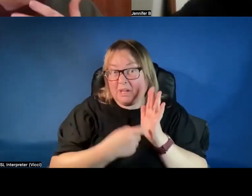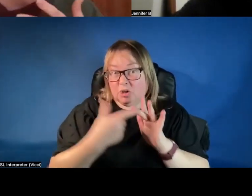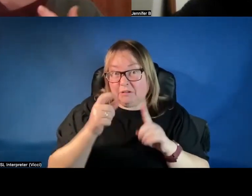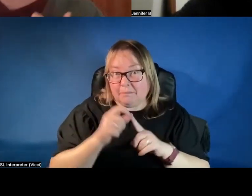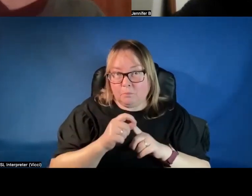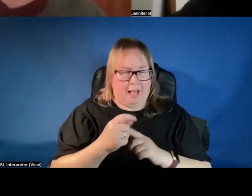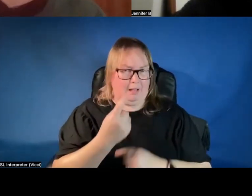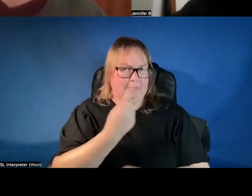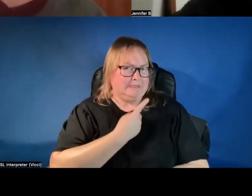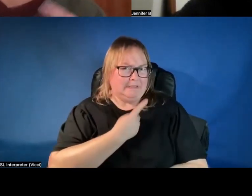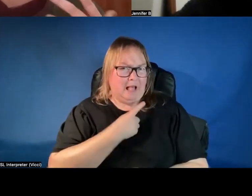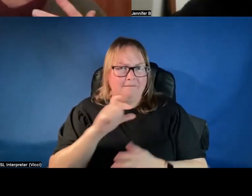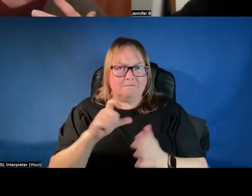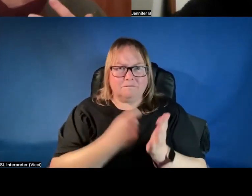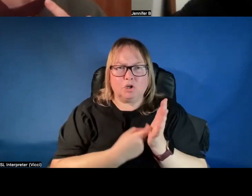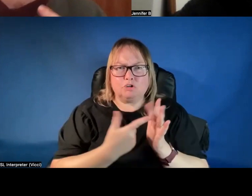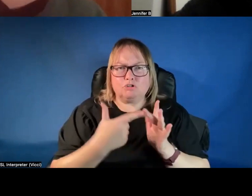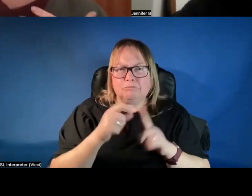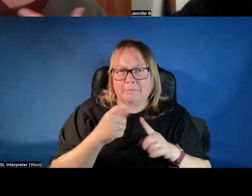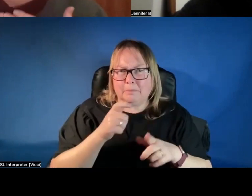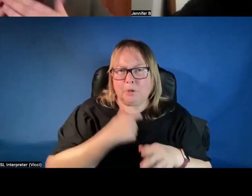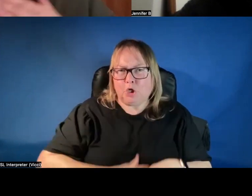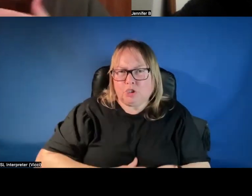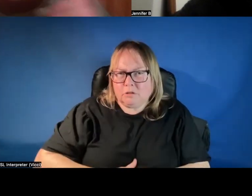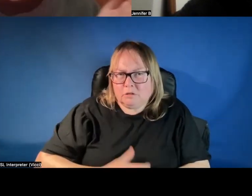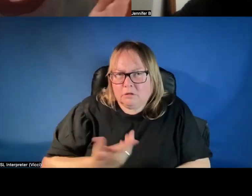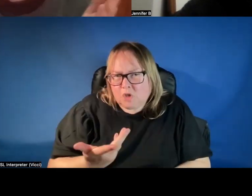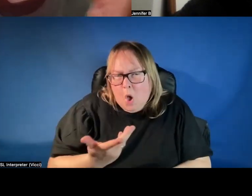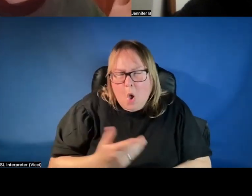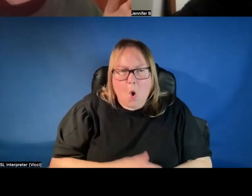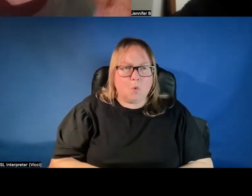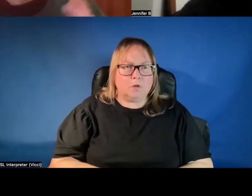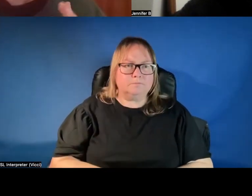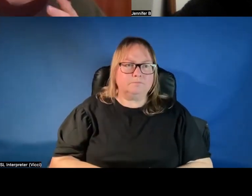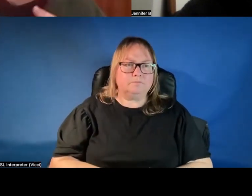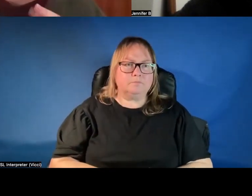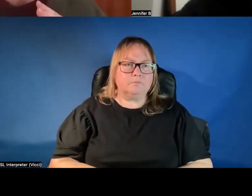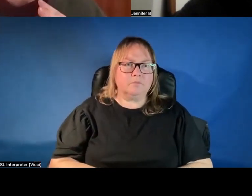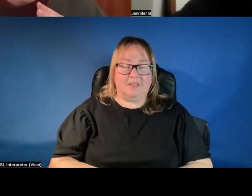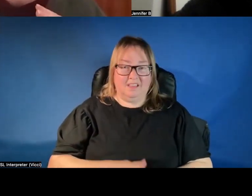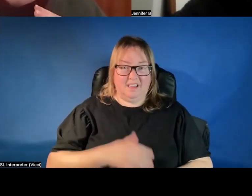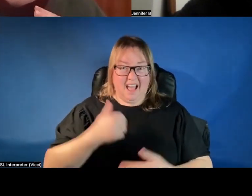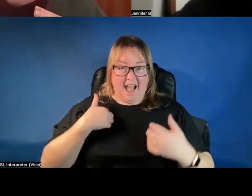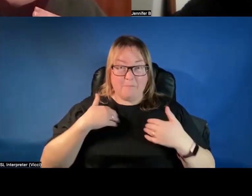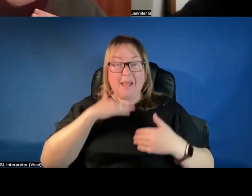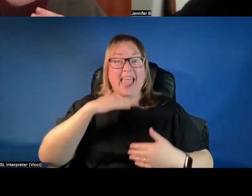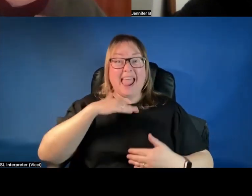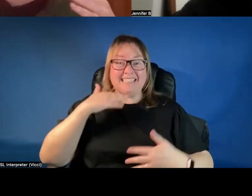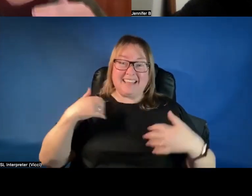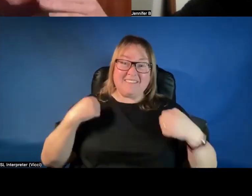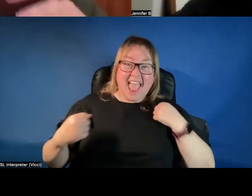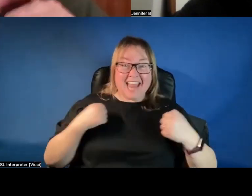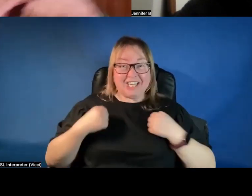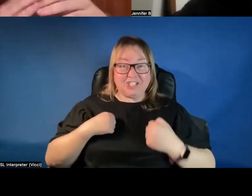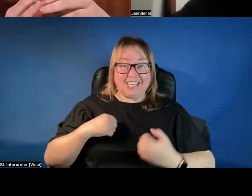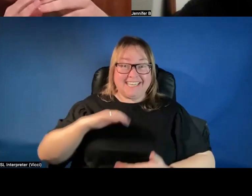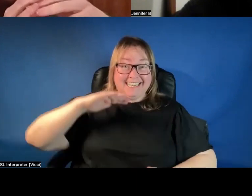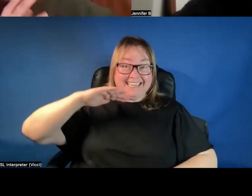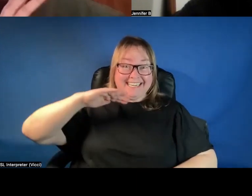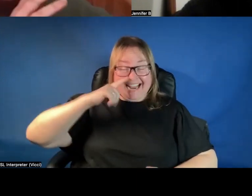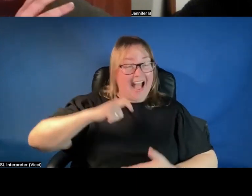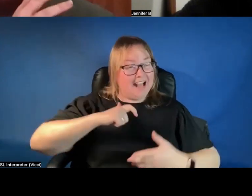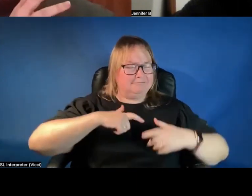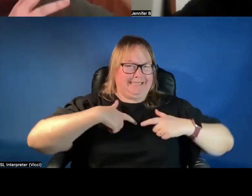by a Crip person anyway, because there isn't this like infinite amount of energy to make. You kind of, sometimes you have to go back